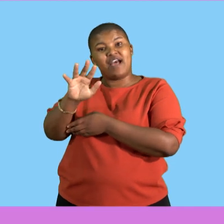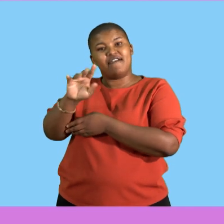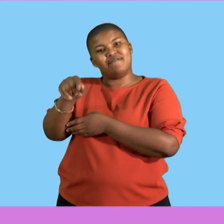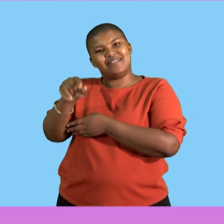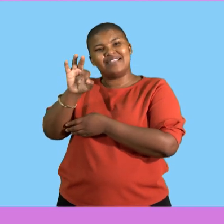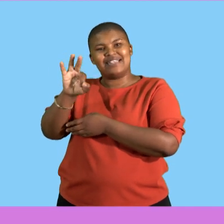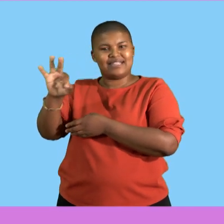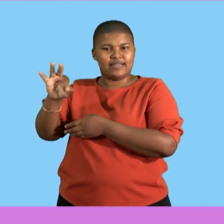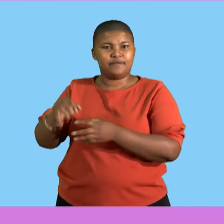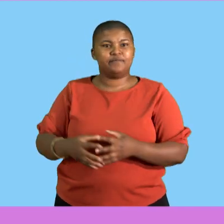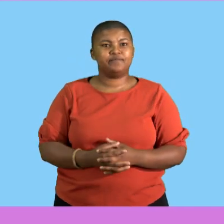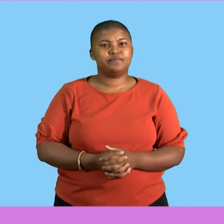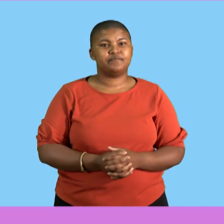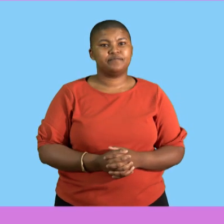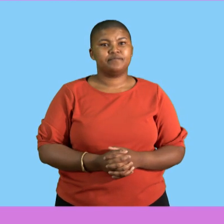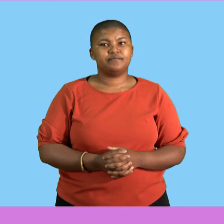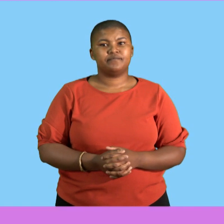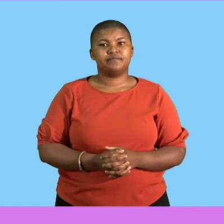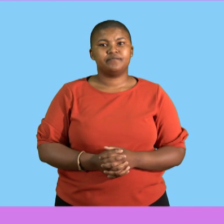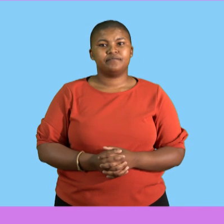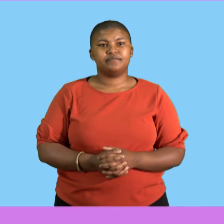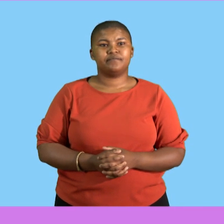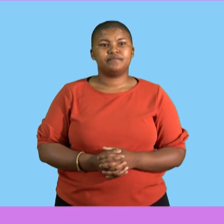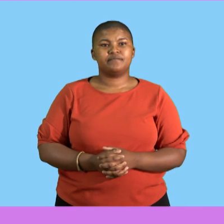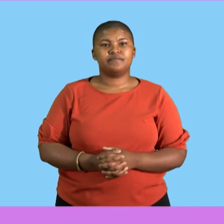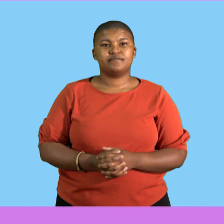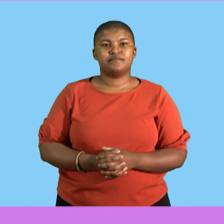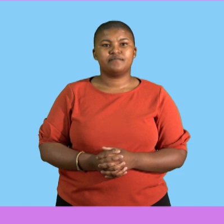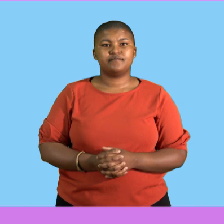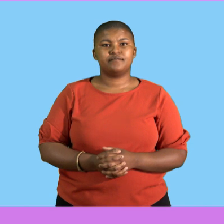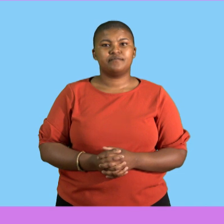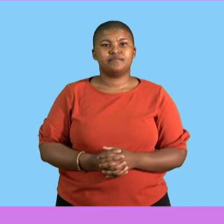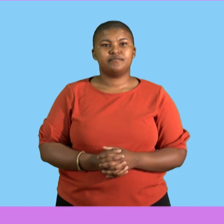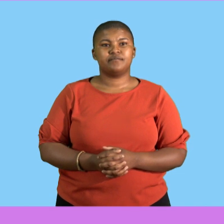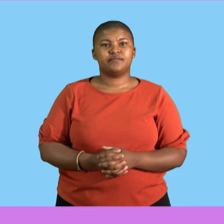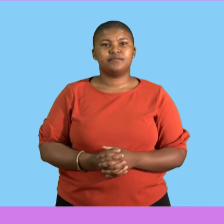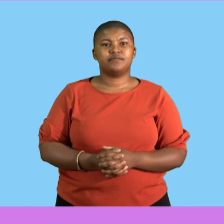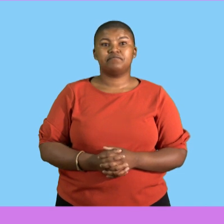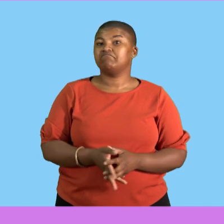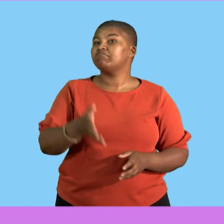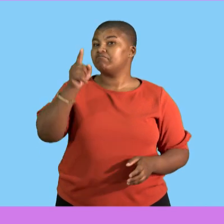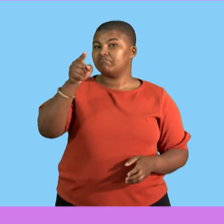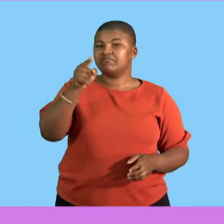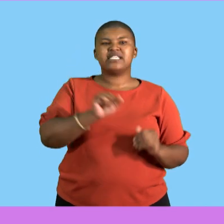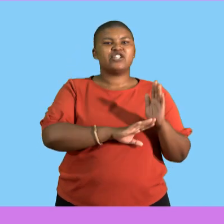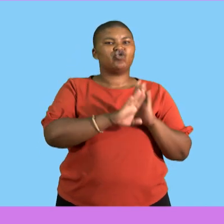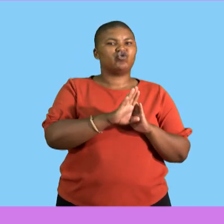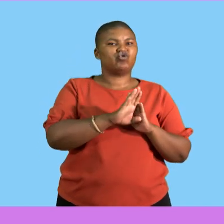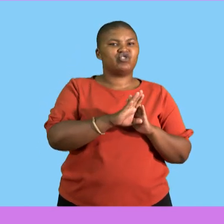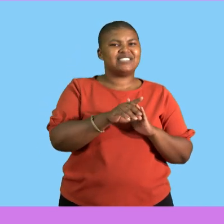13,045 Rand 33. Now, this is an increase in tariffs